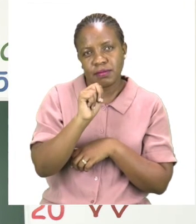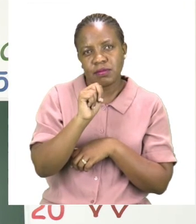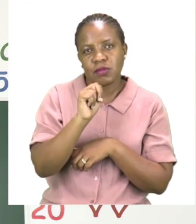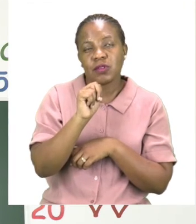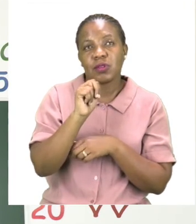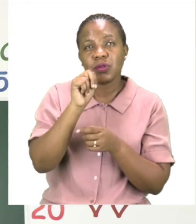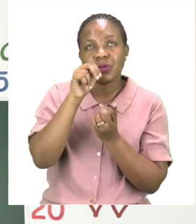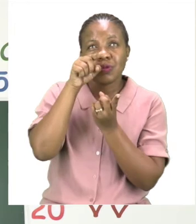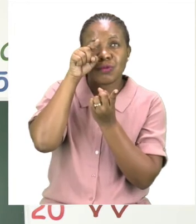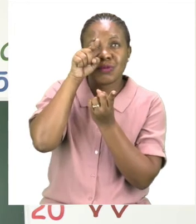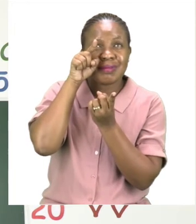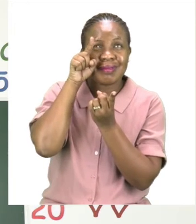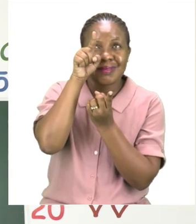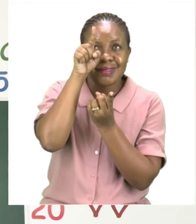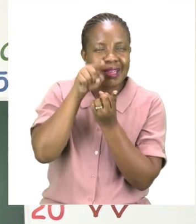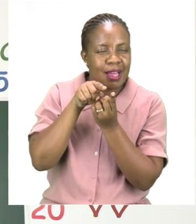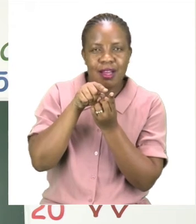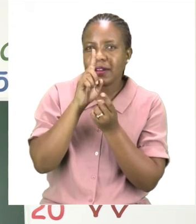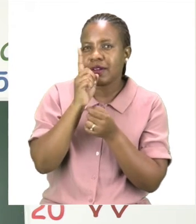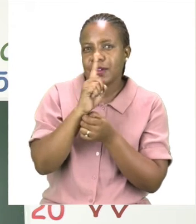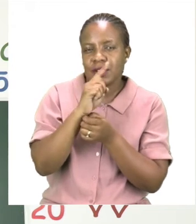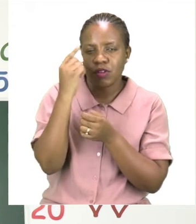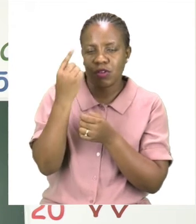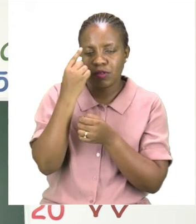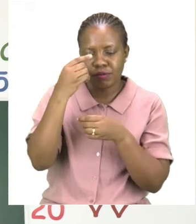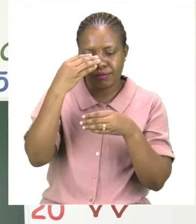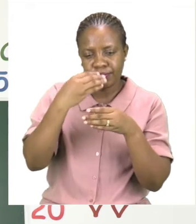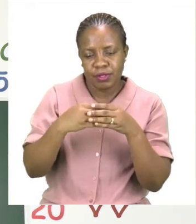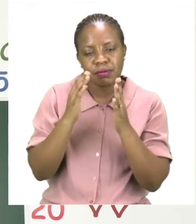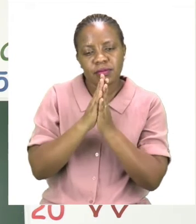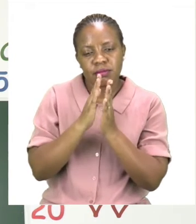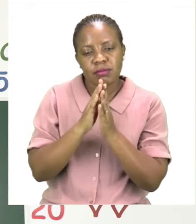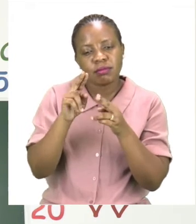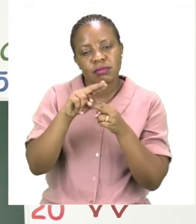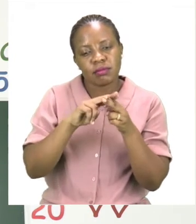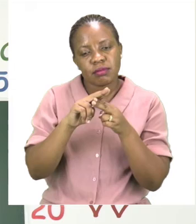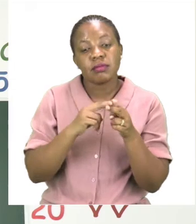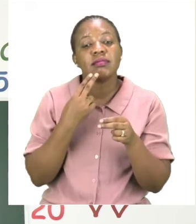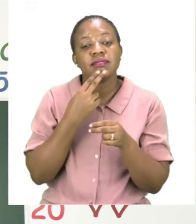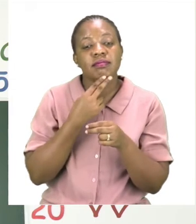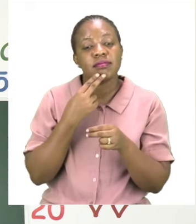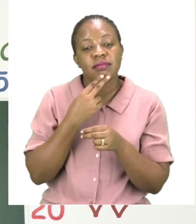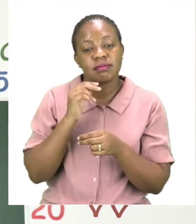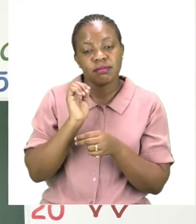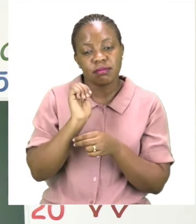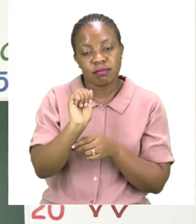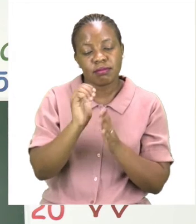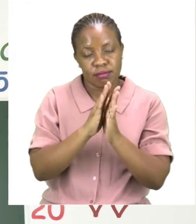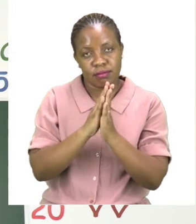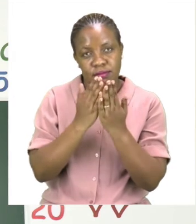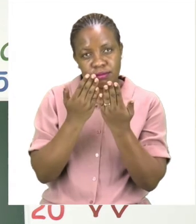with our pencil. You with your pencil, me with my chalk. So let us go. We're going to